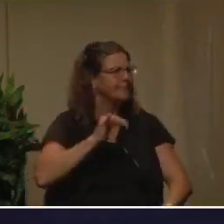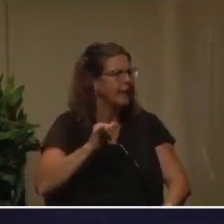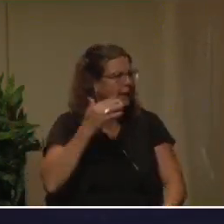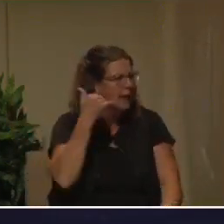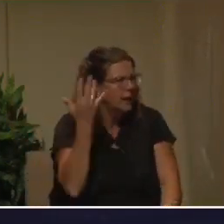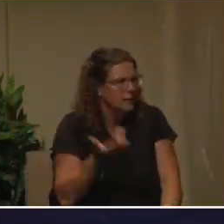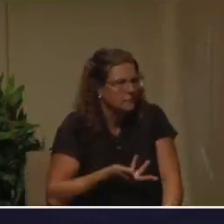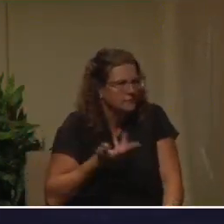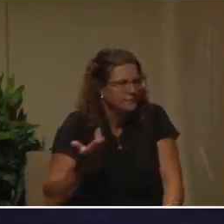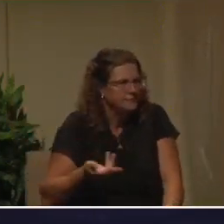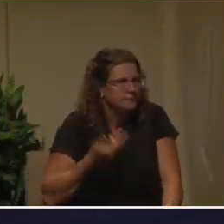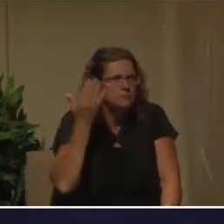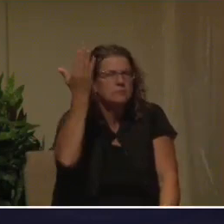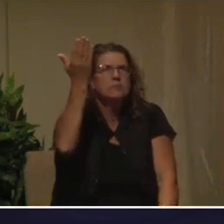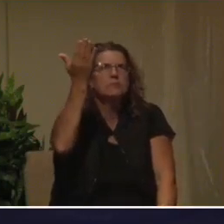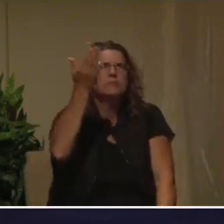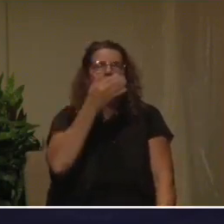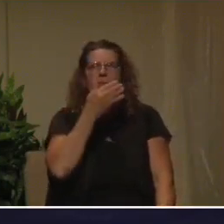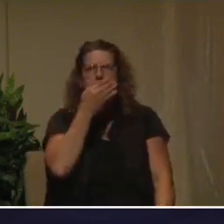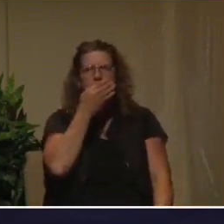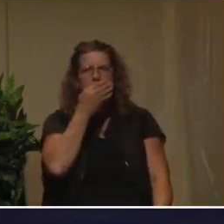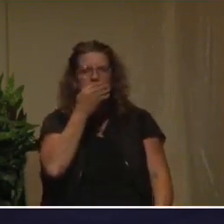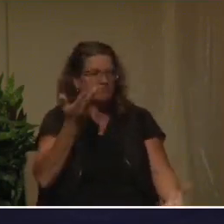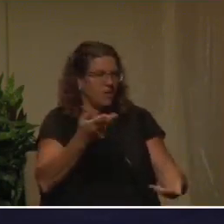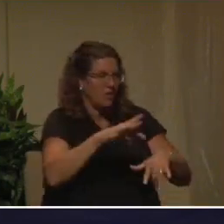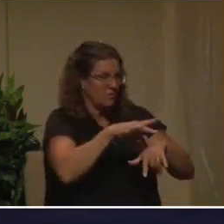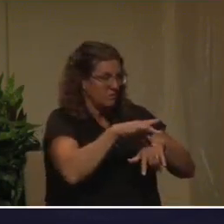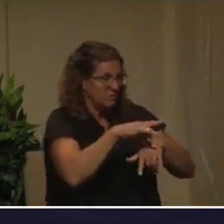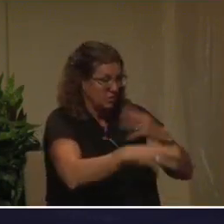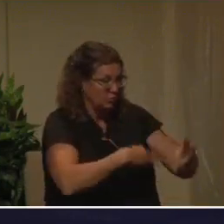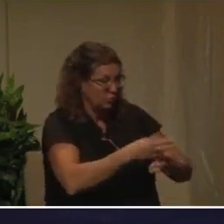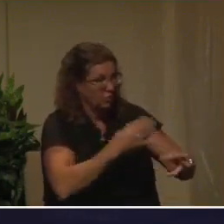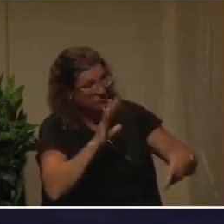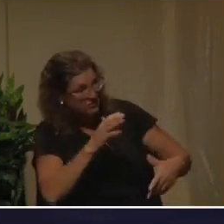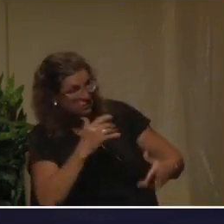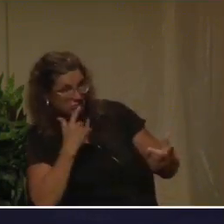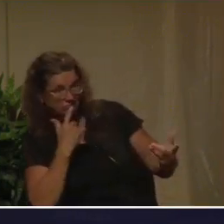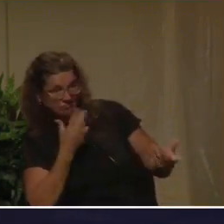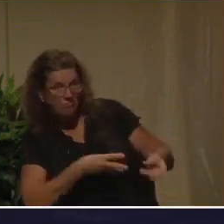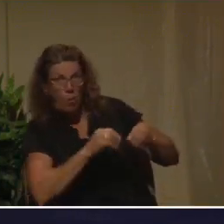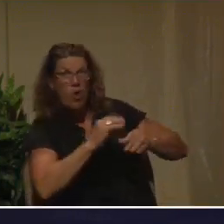course, this world seems more exciting than the next.